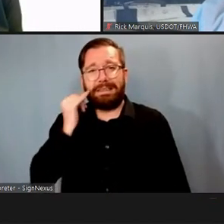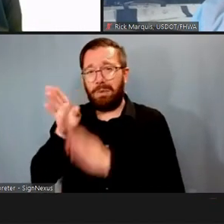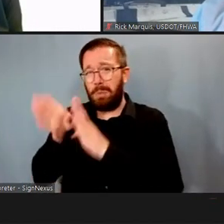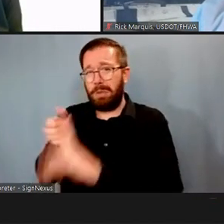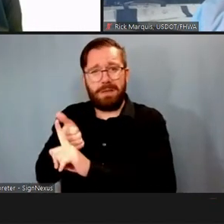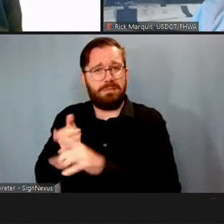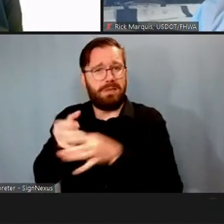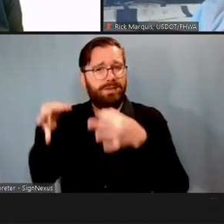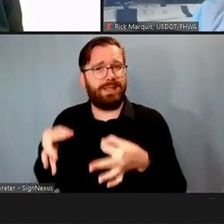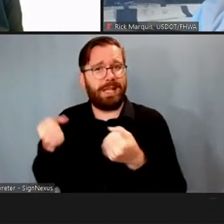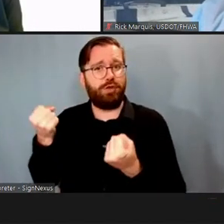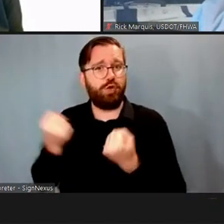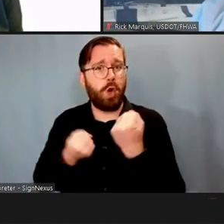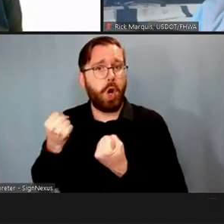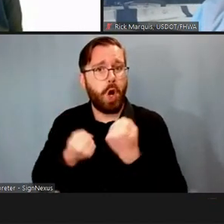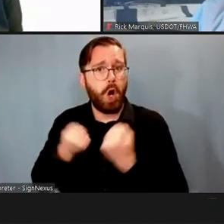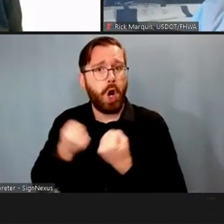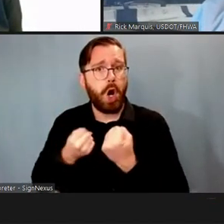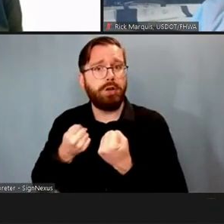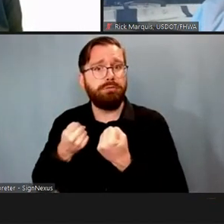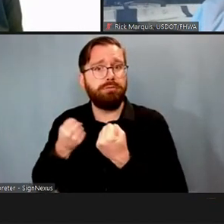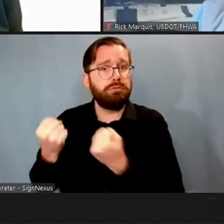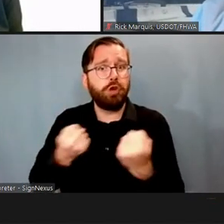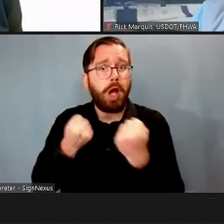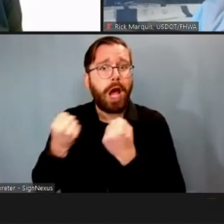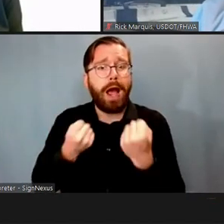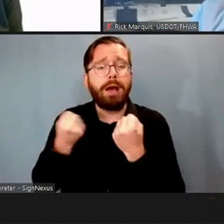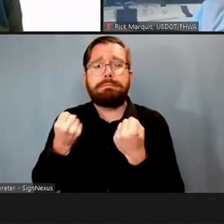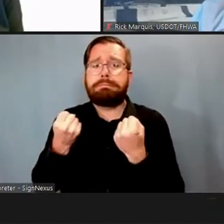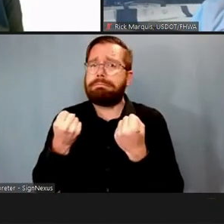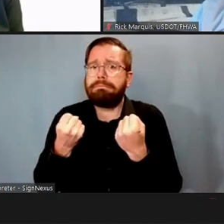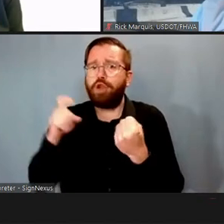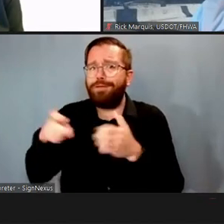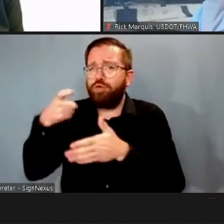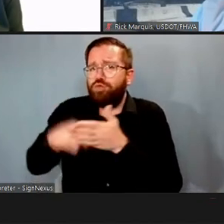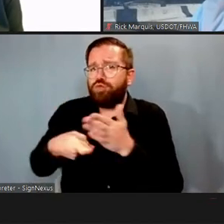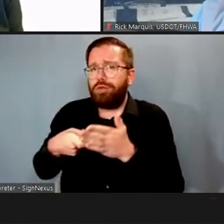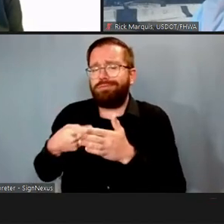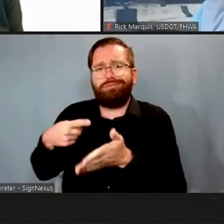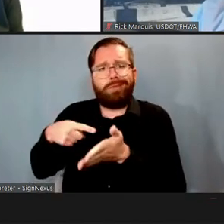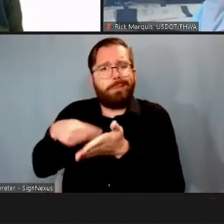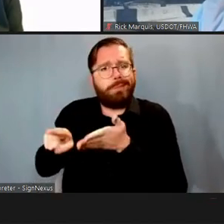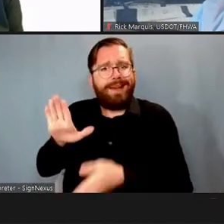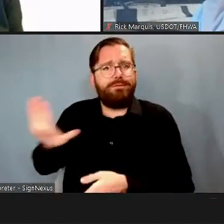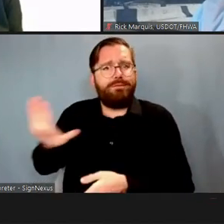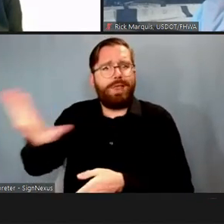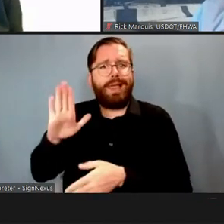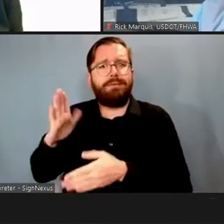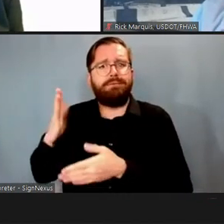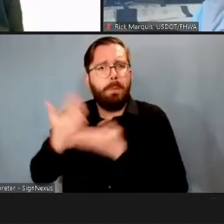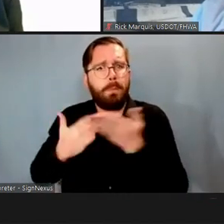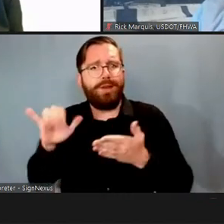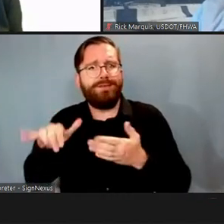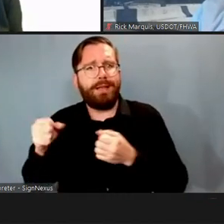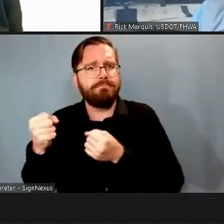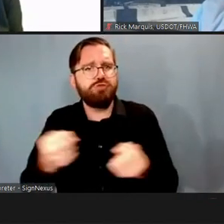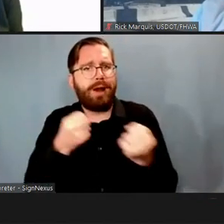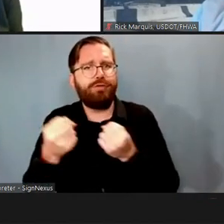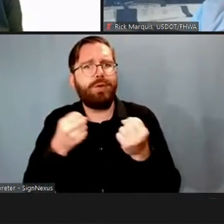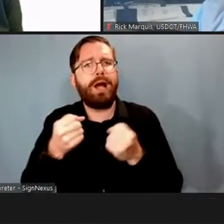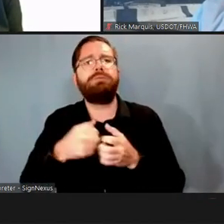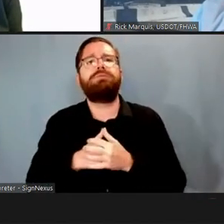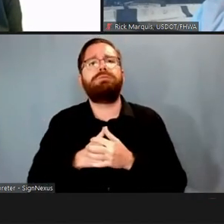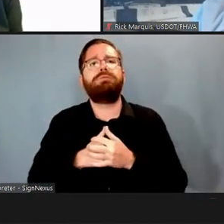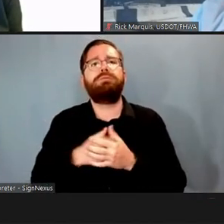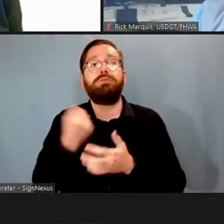they make um the the rest of us uh there are externalities to to driving a car